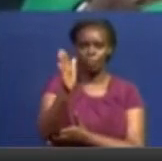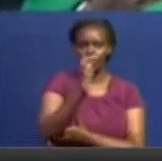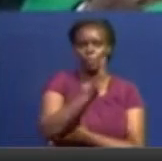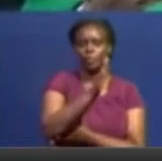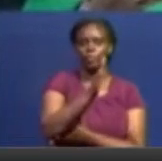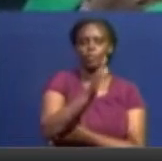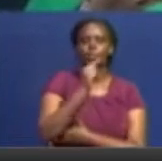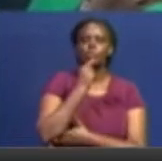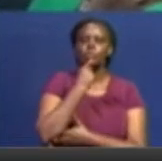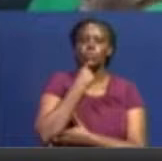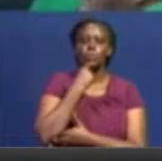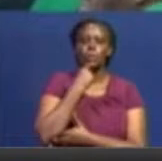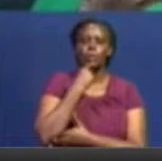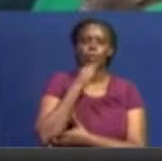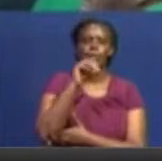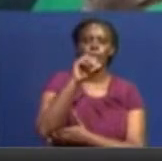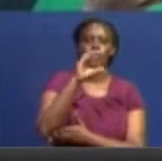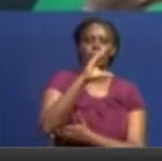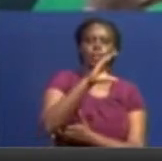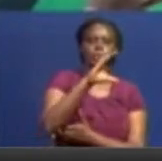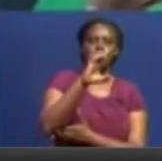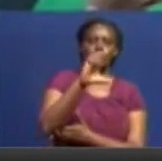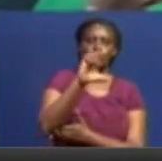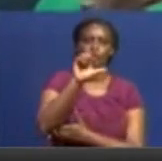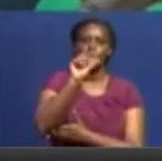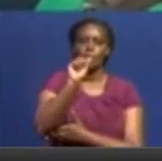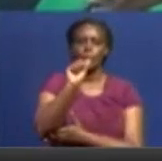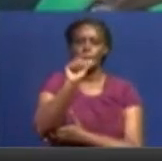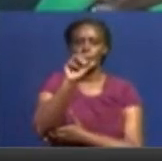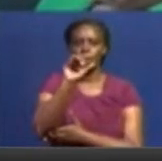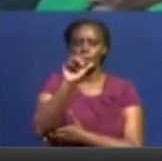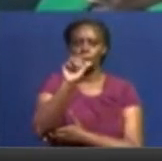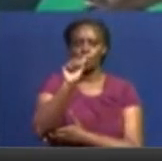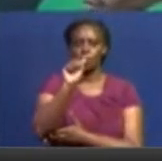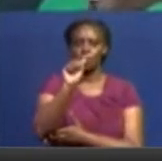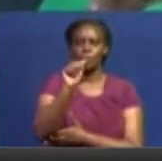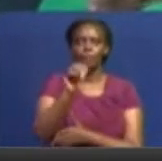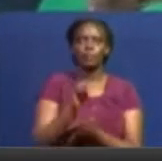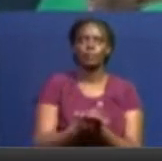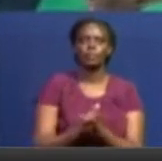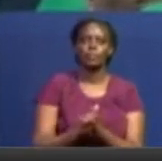Turkana Cecilia Asinyen Nyetit.